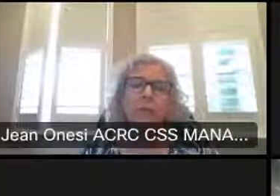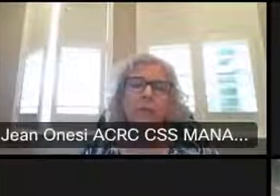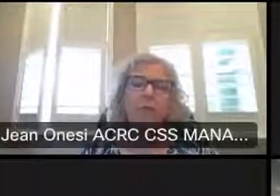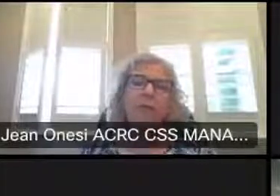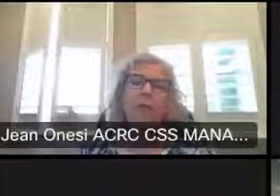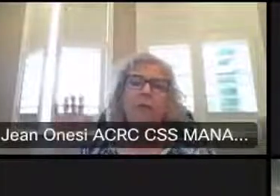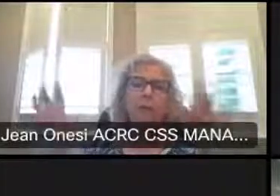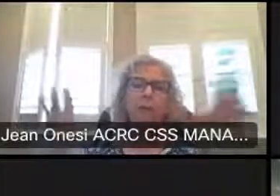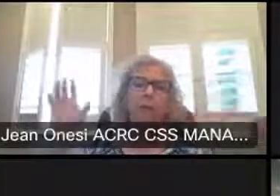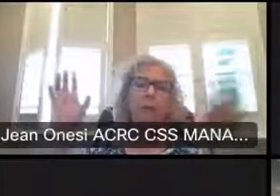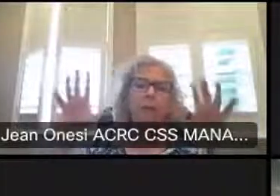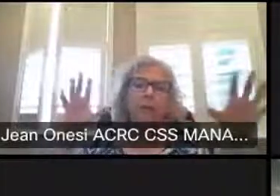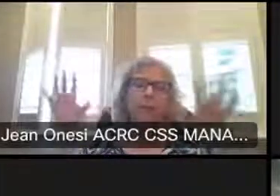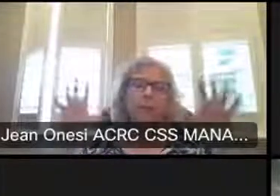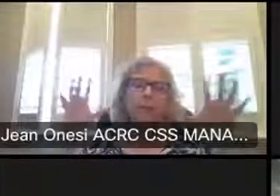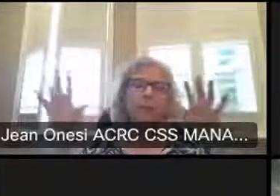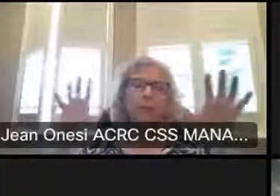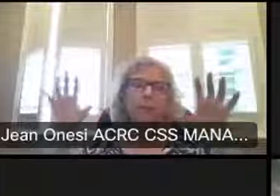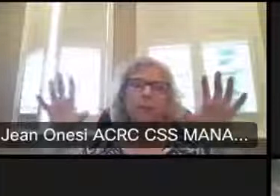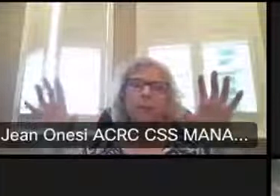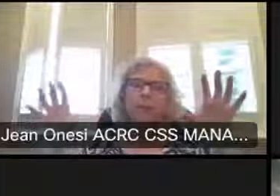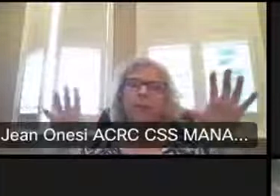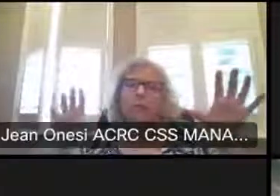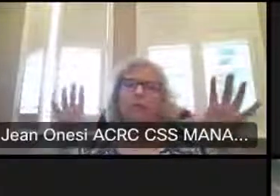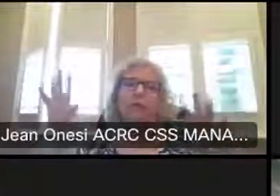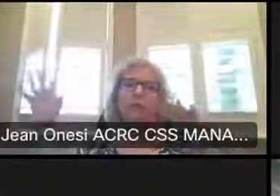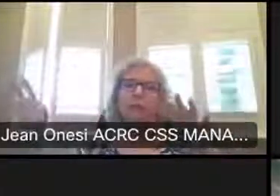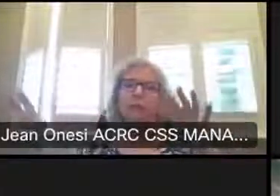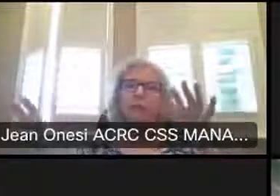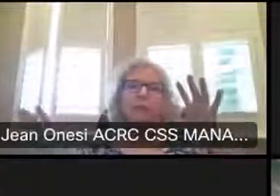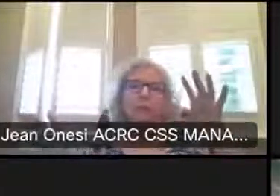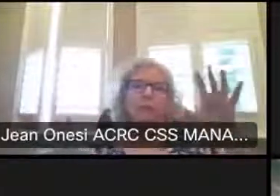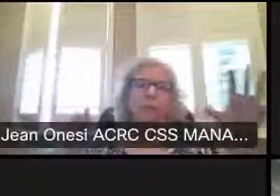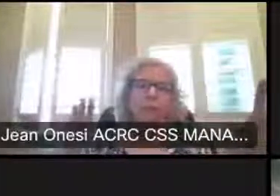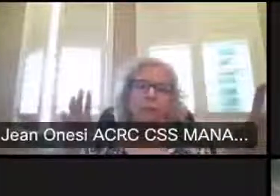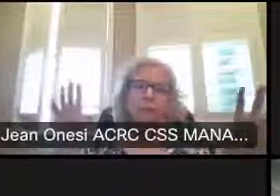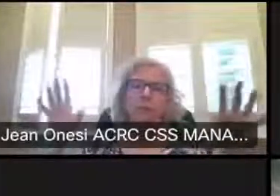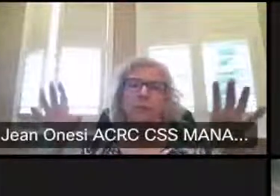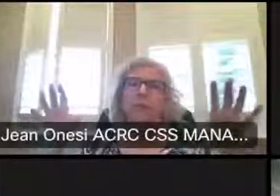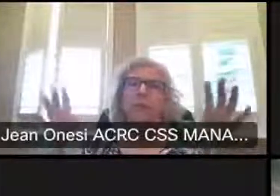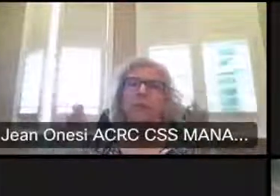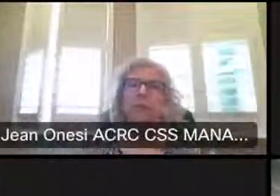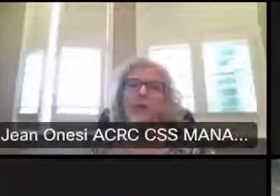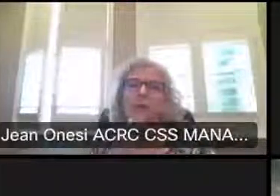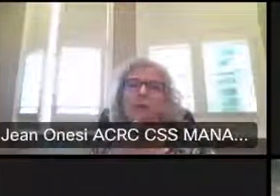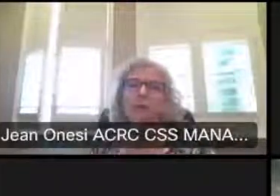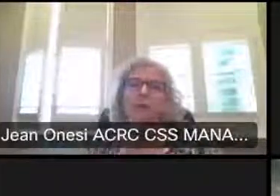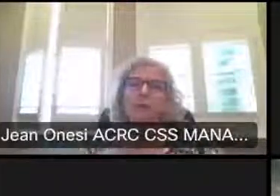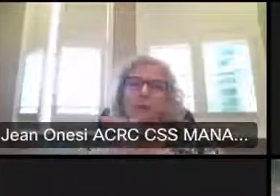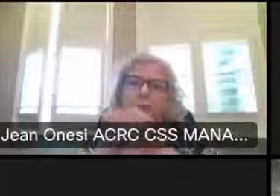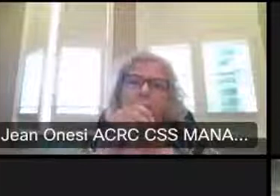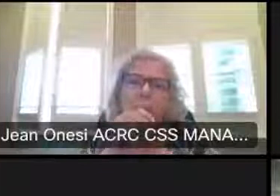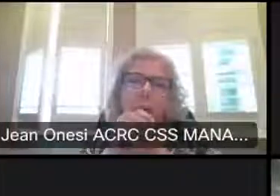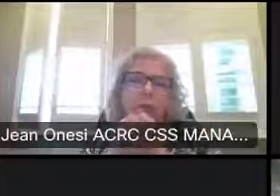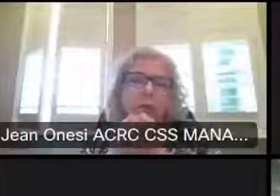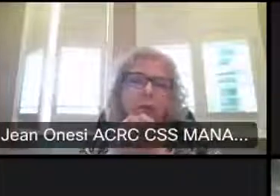from the coordinator and not getting all this outside input from families or SCs or whatever. So it